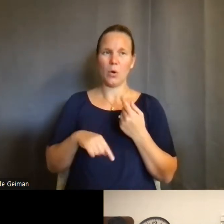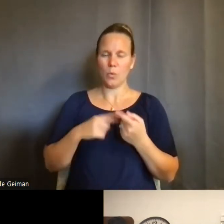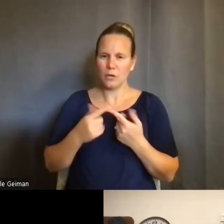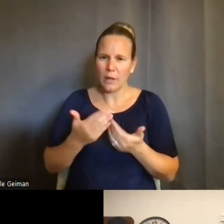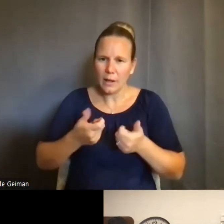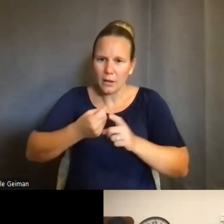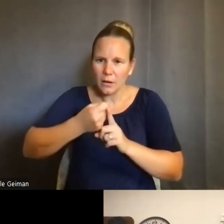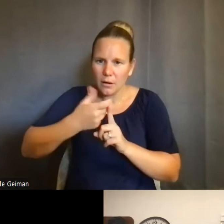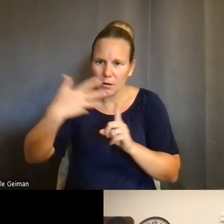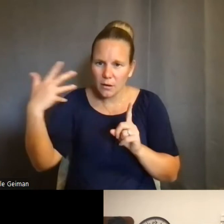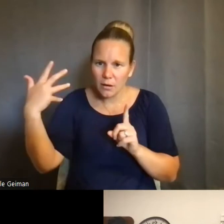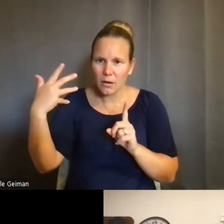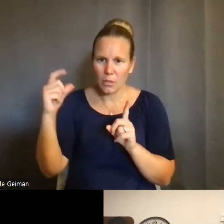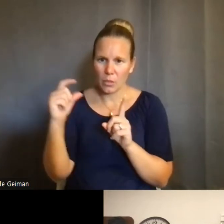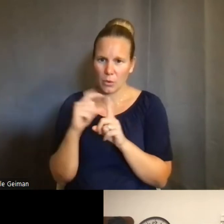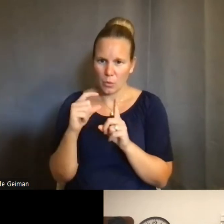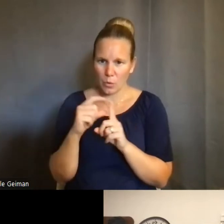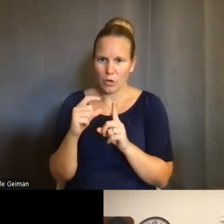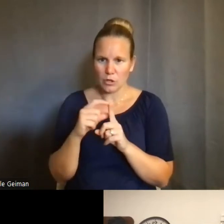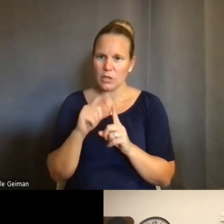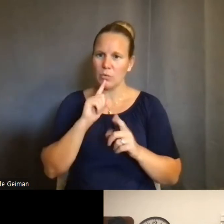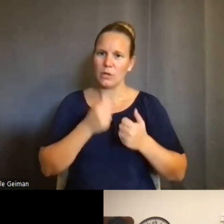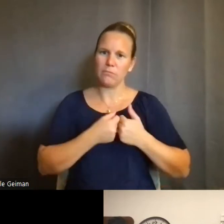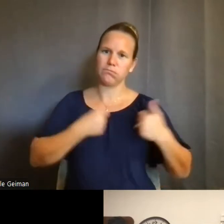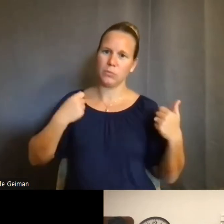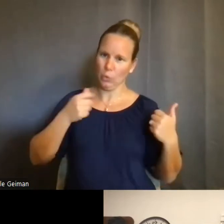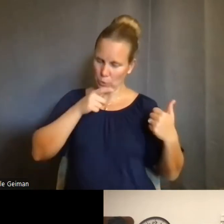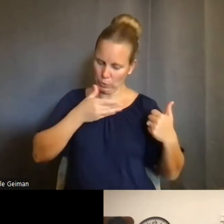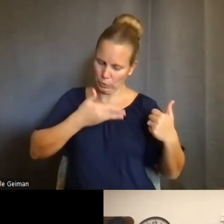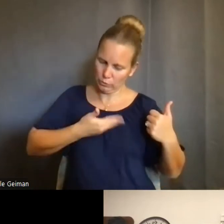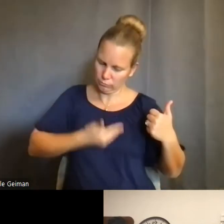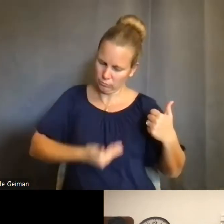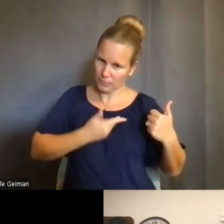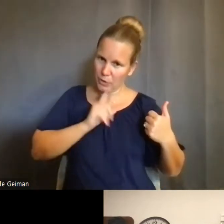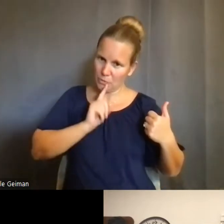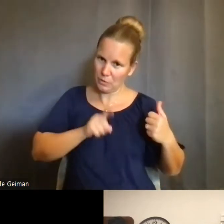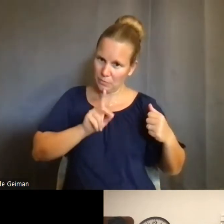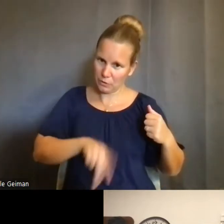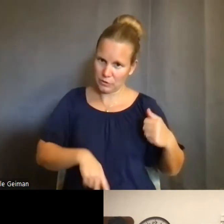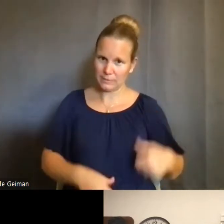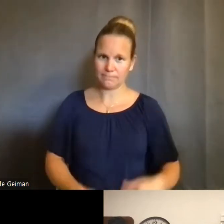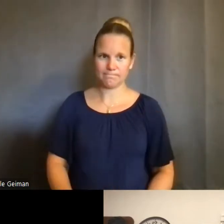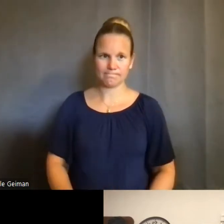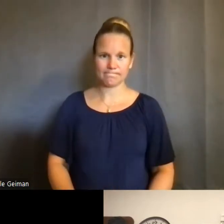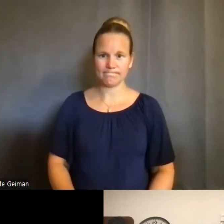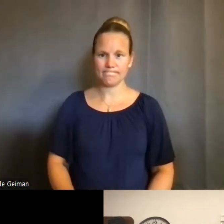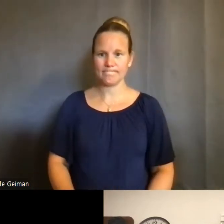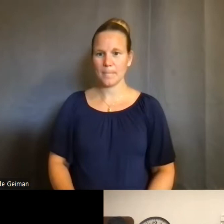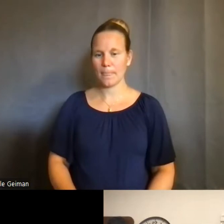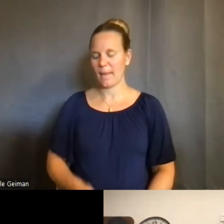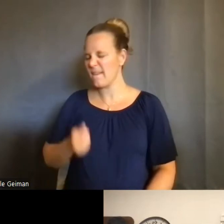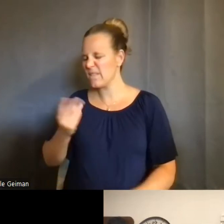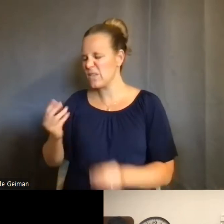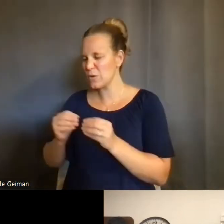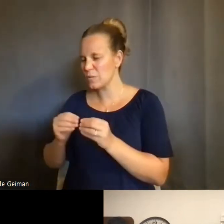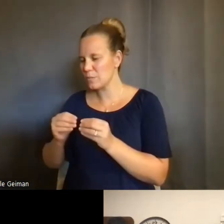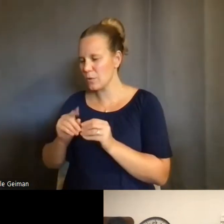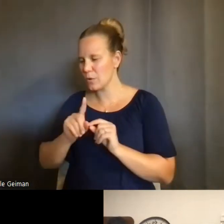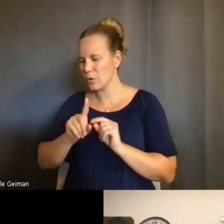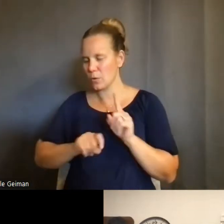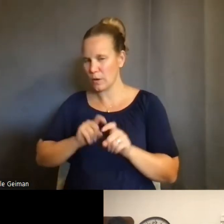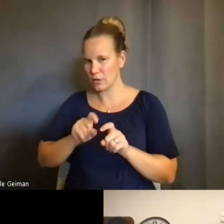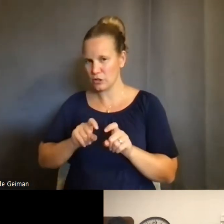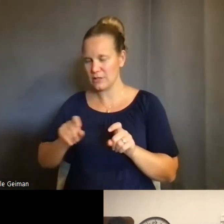helps to bring out the real person. So I want to ask a question. We have a couple more in the chat I want to get to, but I want to know